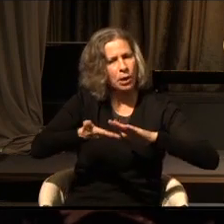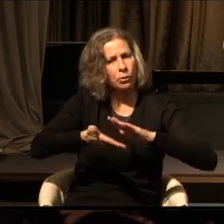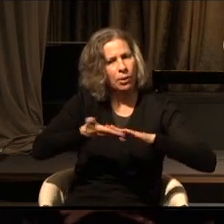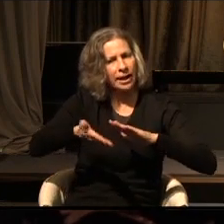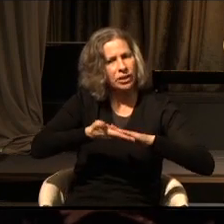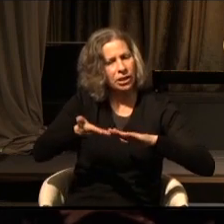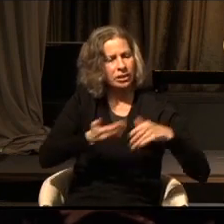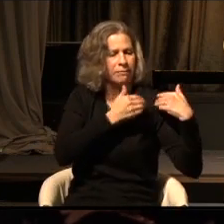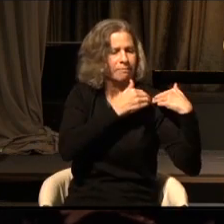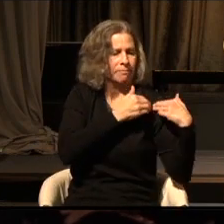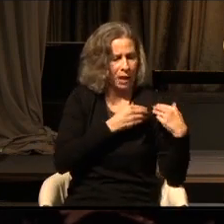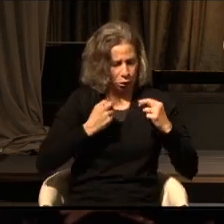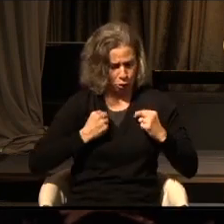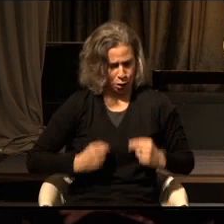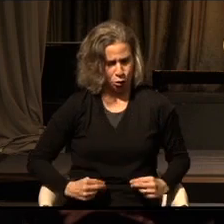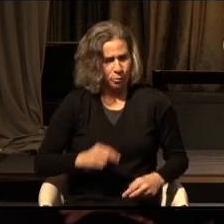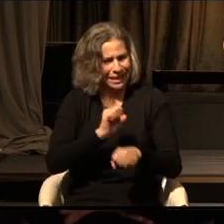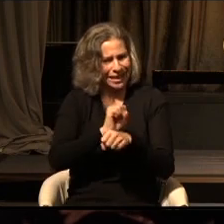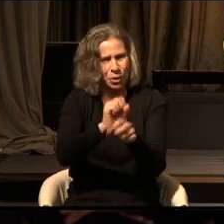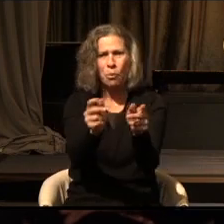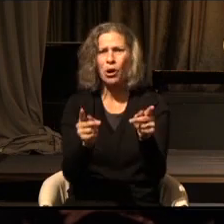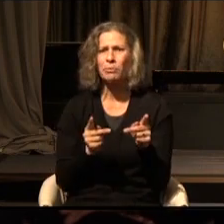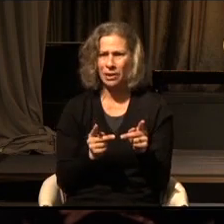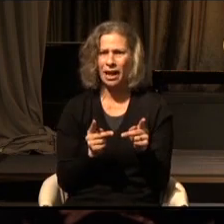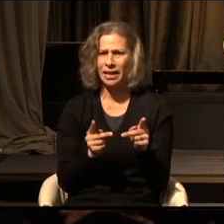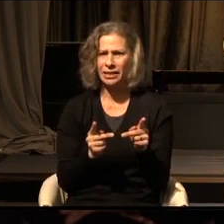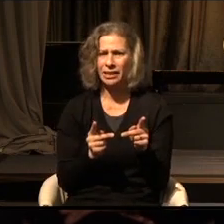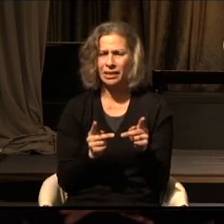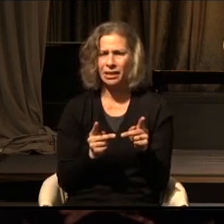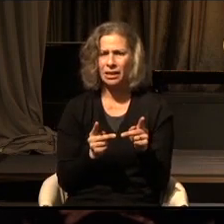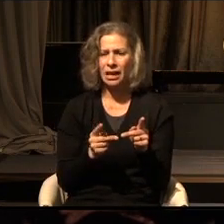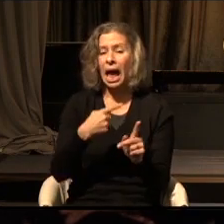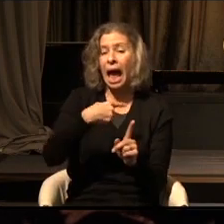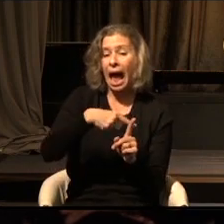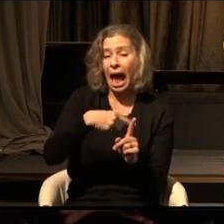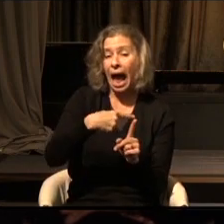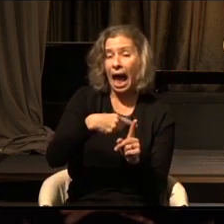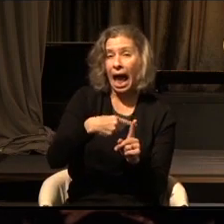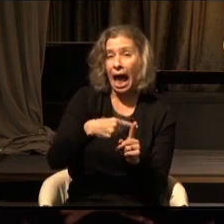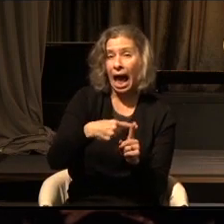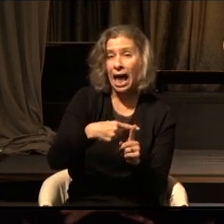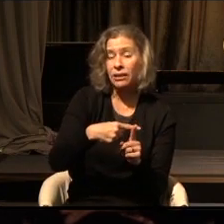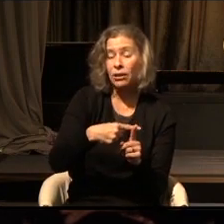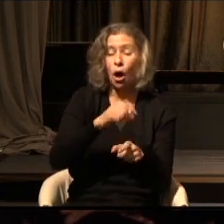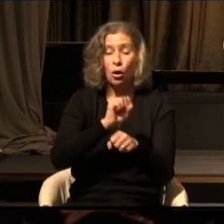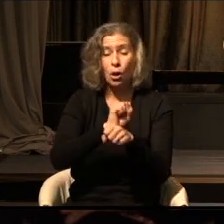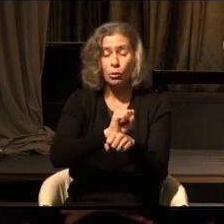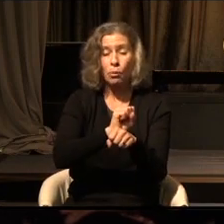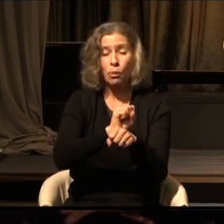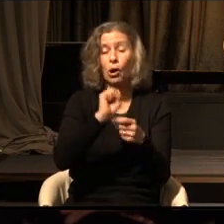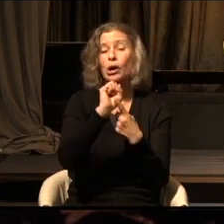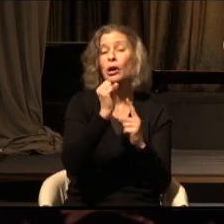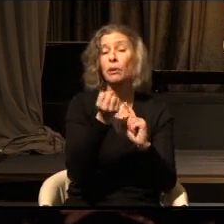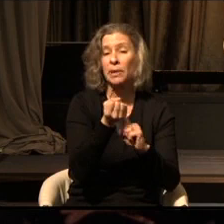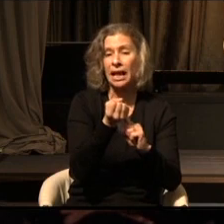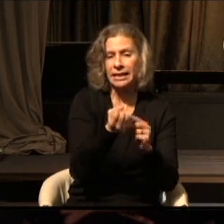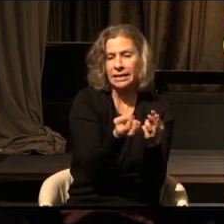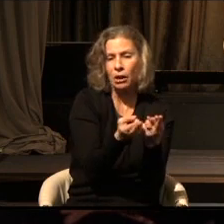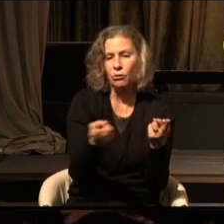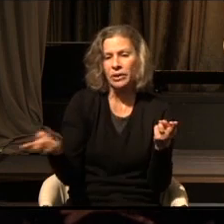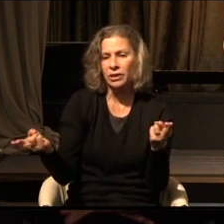accountable to the humans in the workplace. And what if we source the solutions from our workplace from the